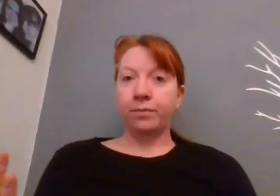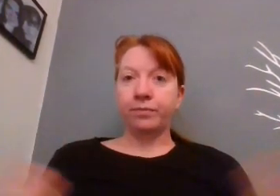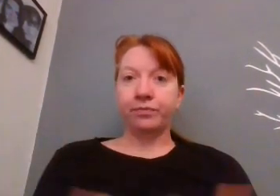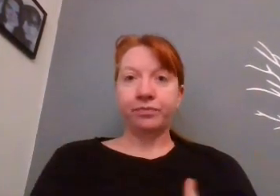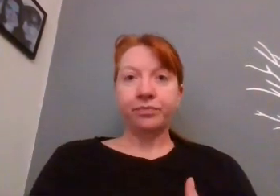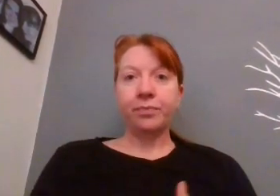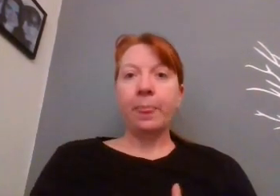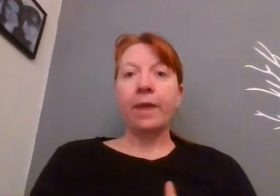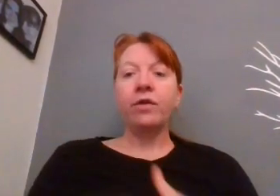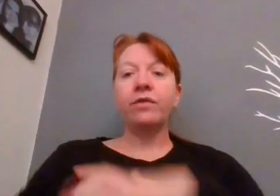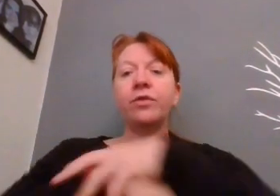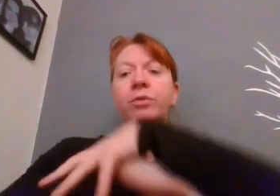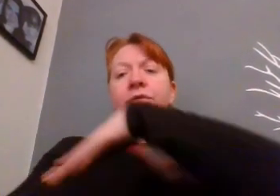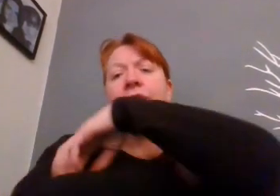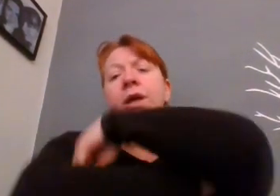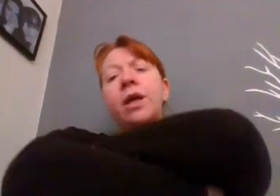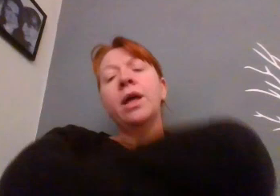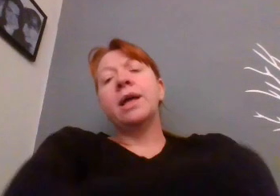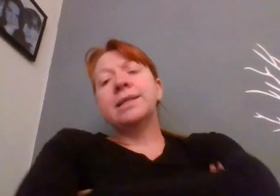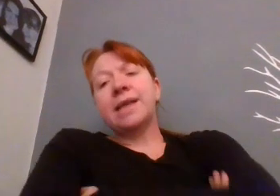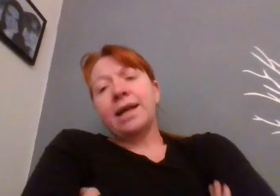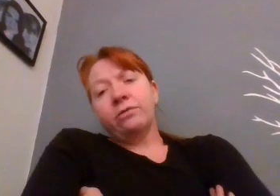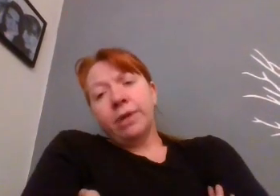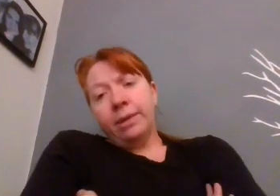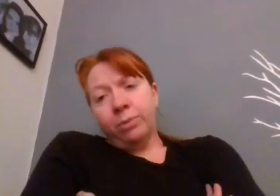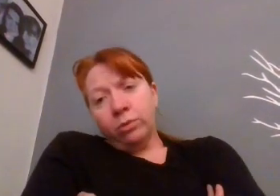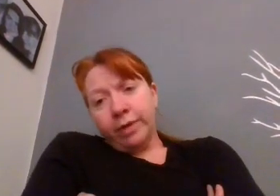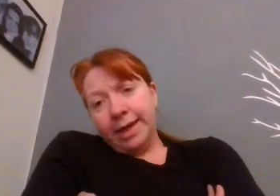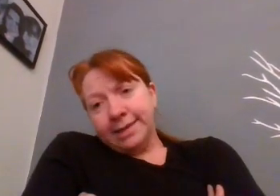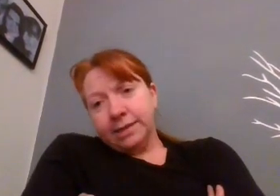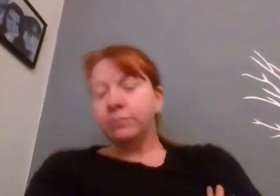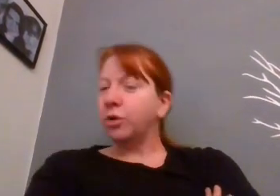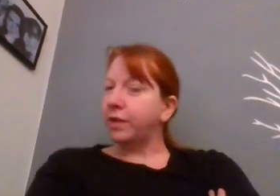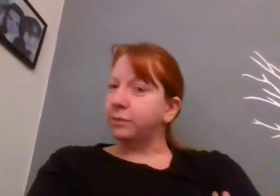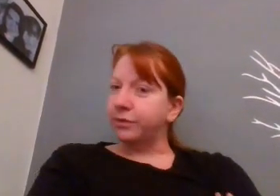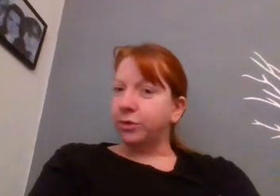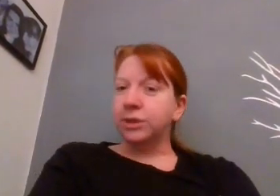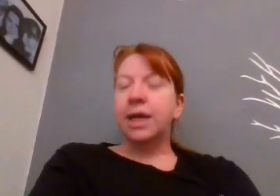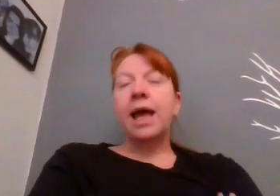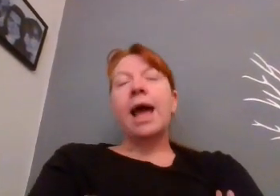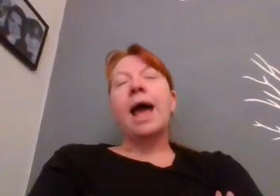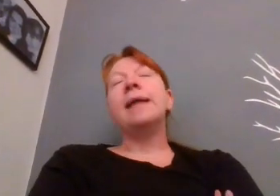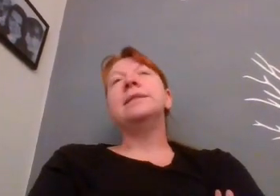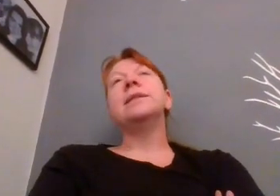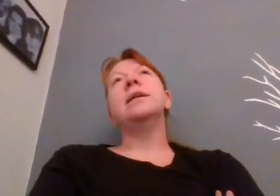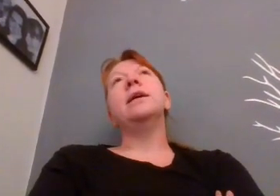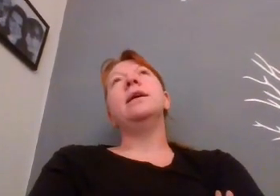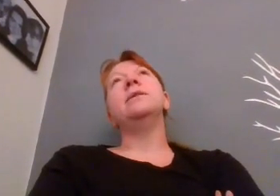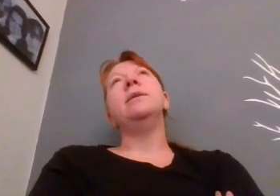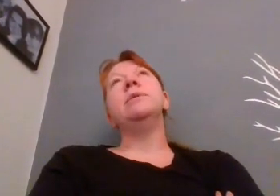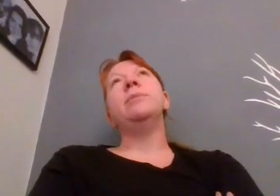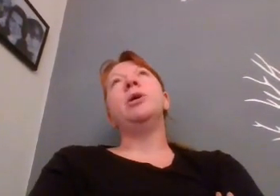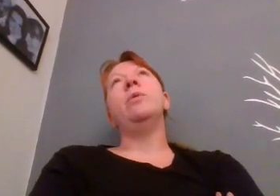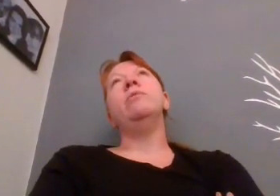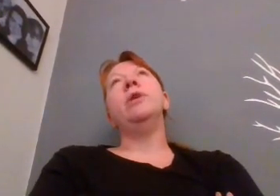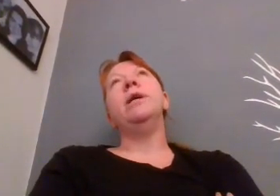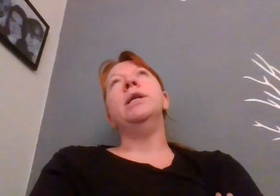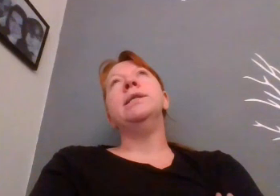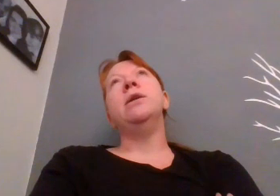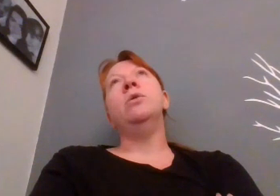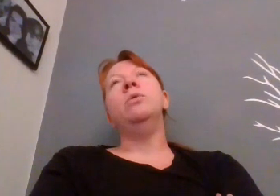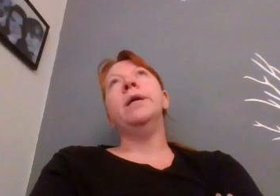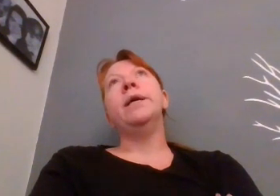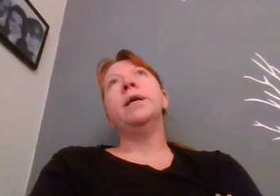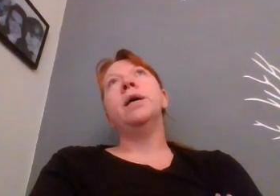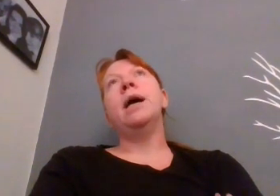moved. Have you ever sort of sat in a really boring lesson, not this one of course, and it seems to be going